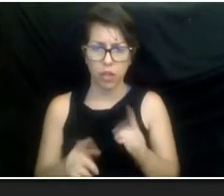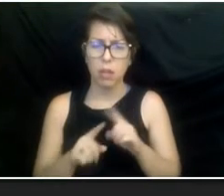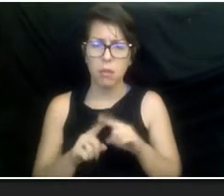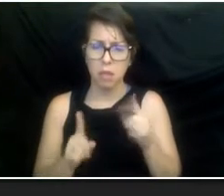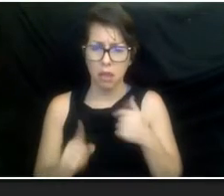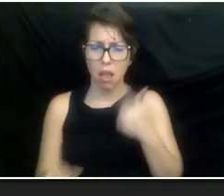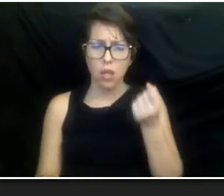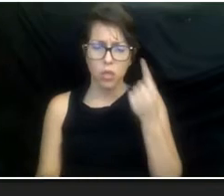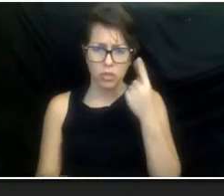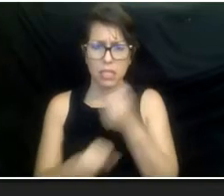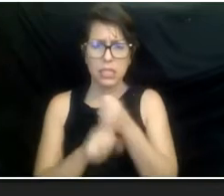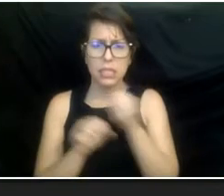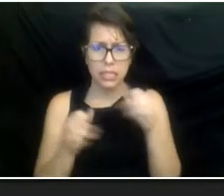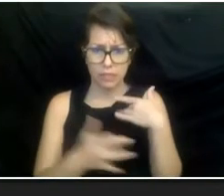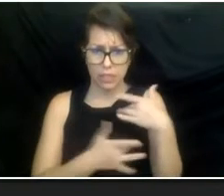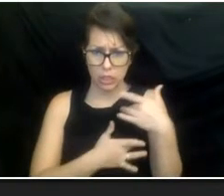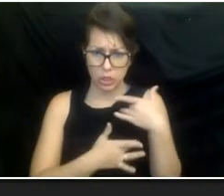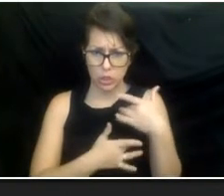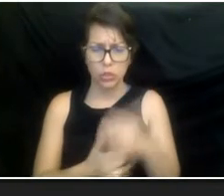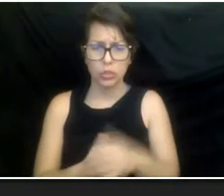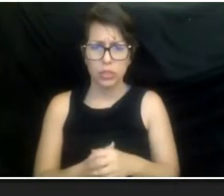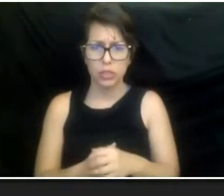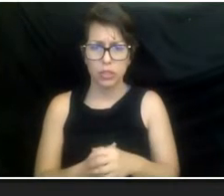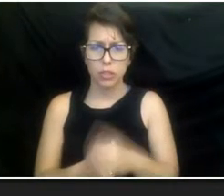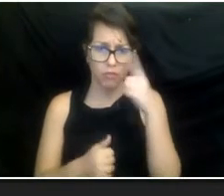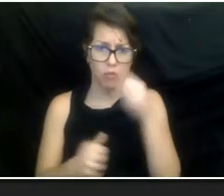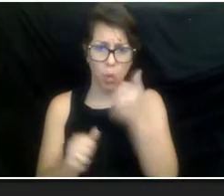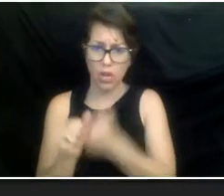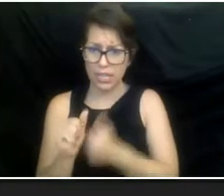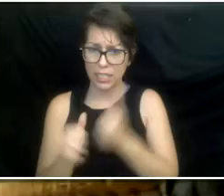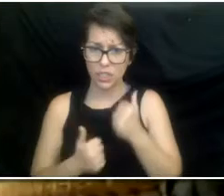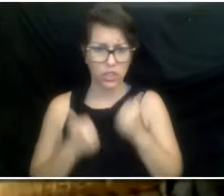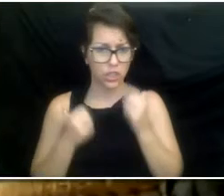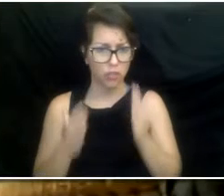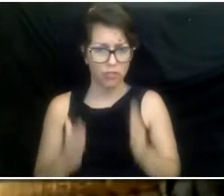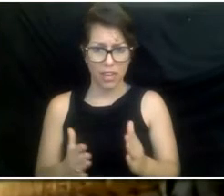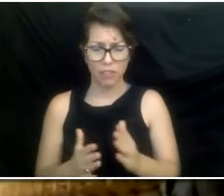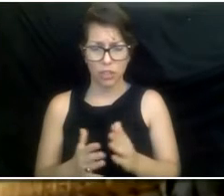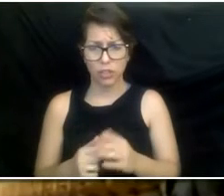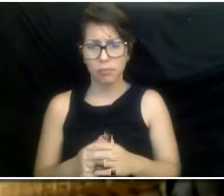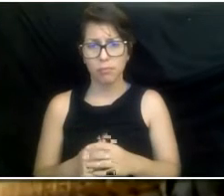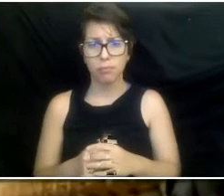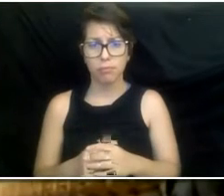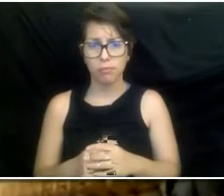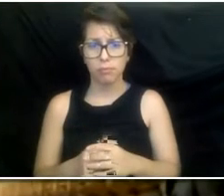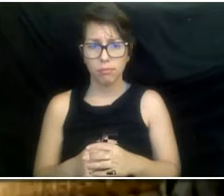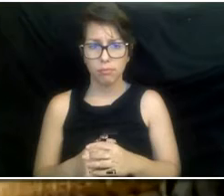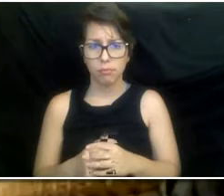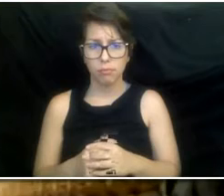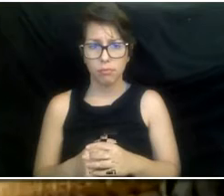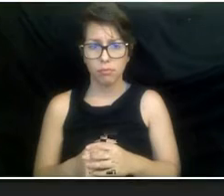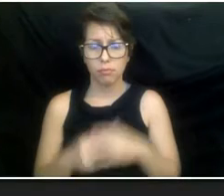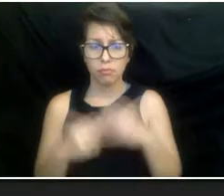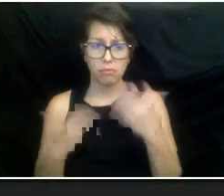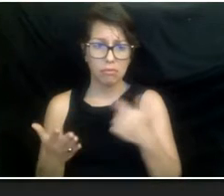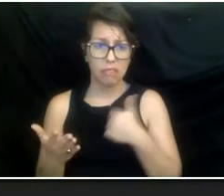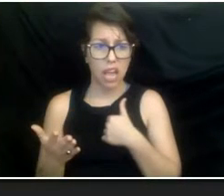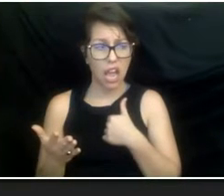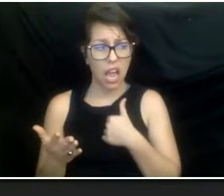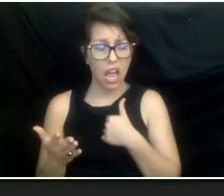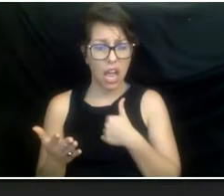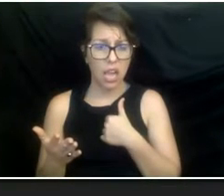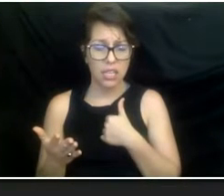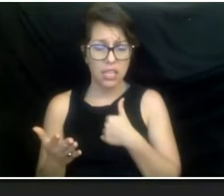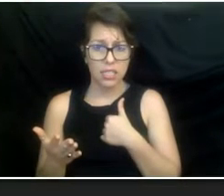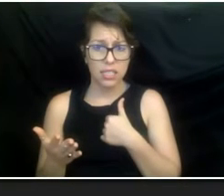them into more risk than they are at so I think um what we are doing in our agency with our help line